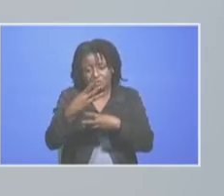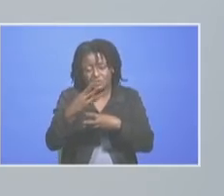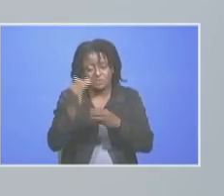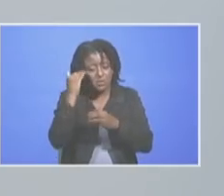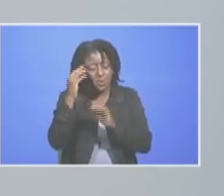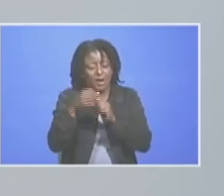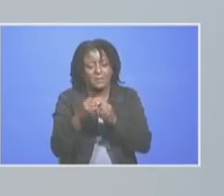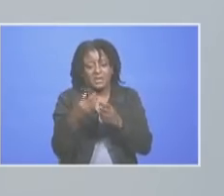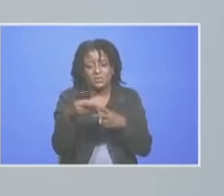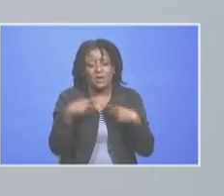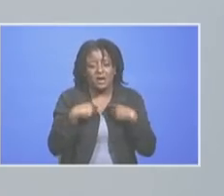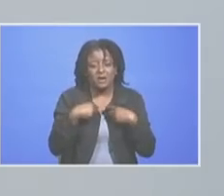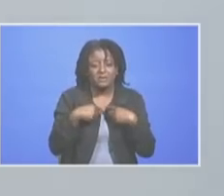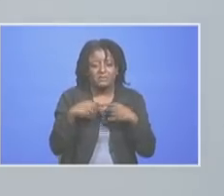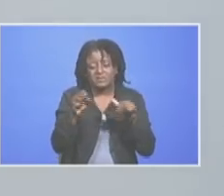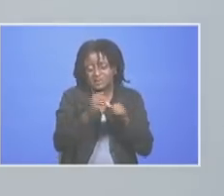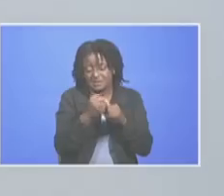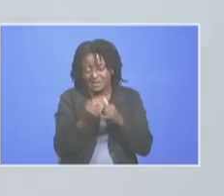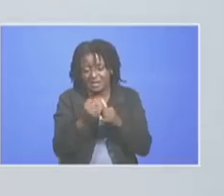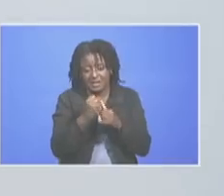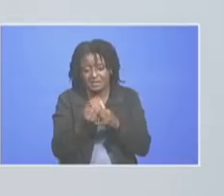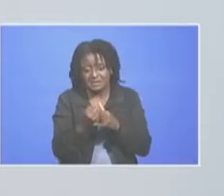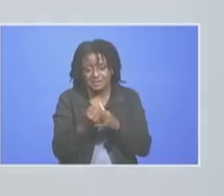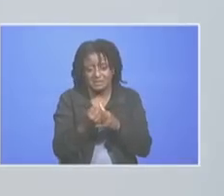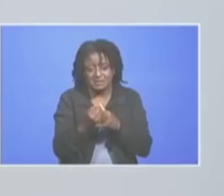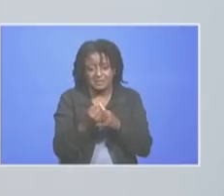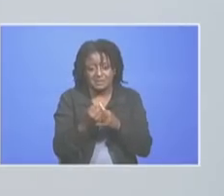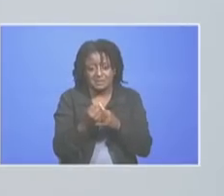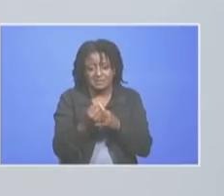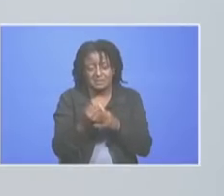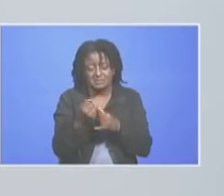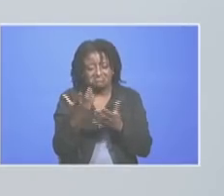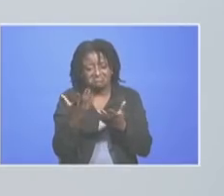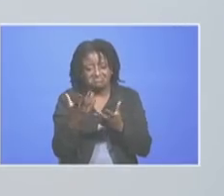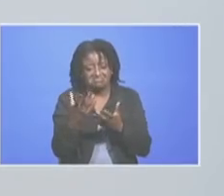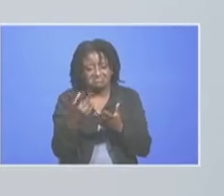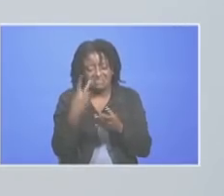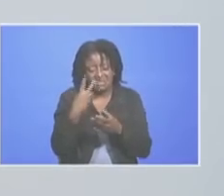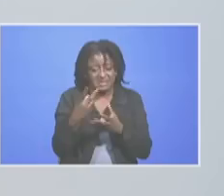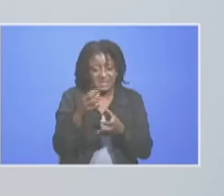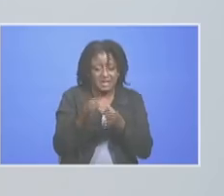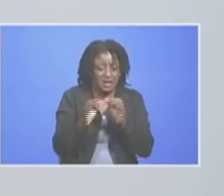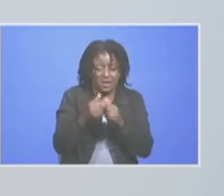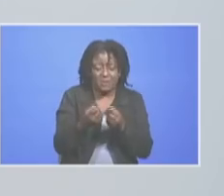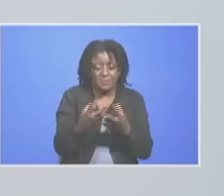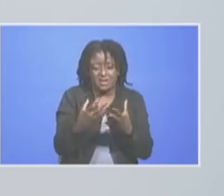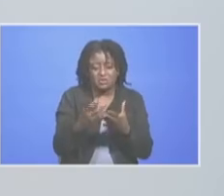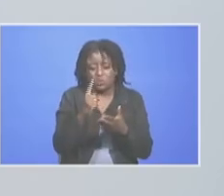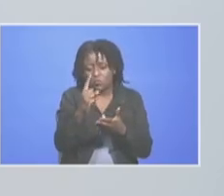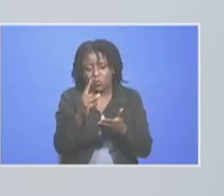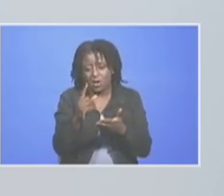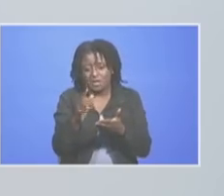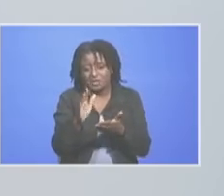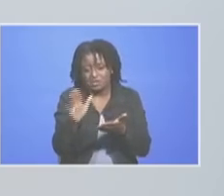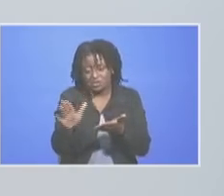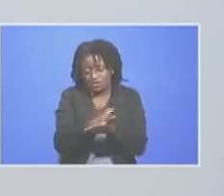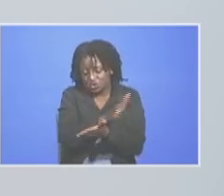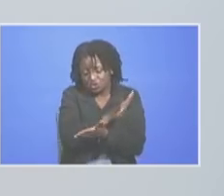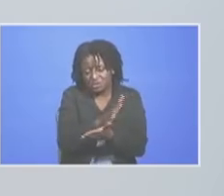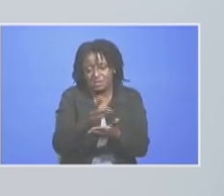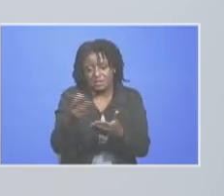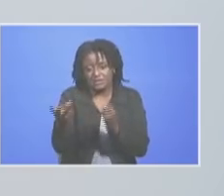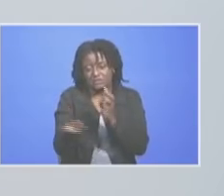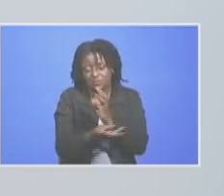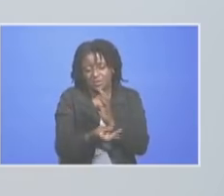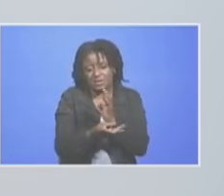being prepared for a hurricane, figure out, okay, if a sheet of plywood costs $35, how many of them do I need to